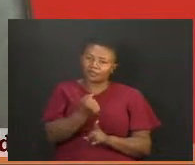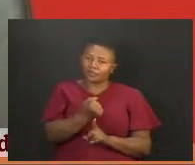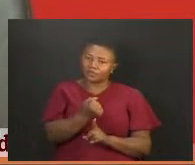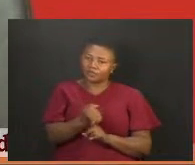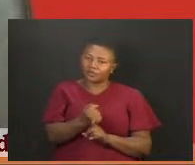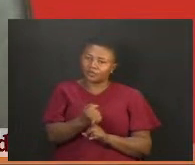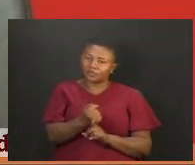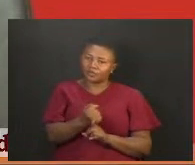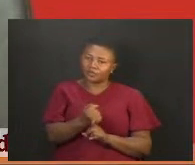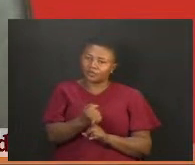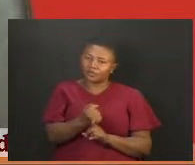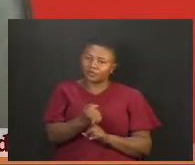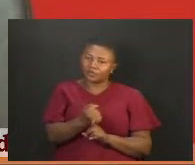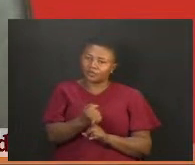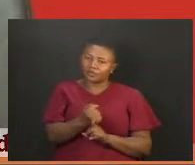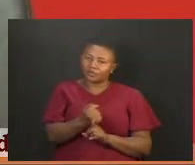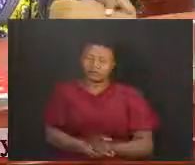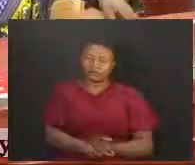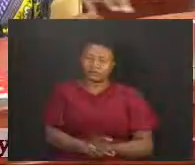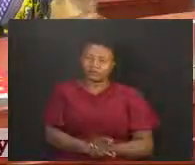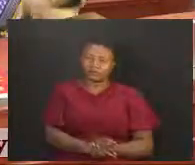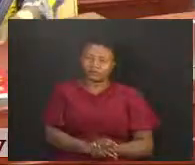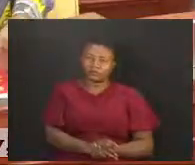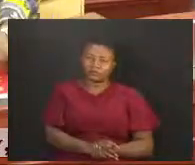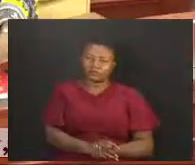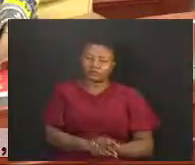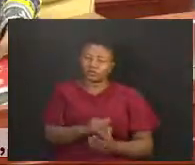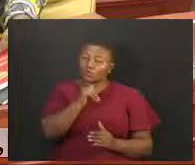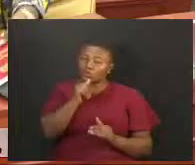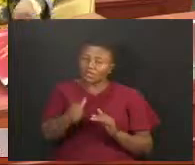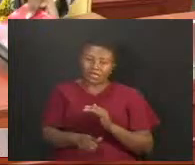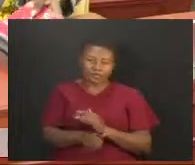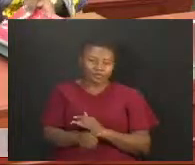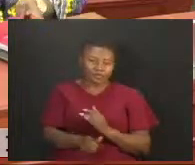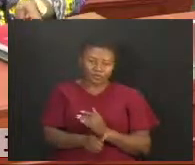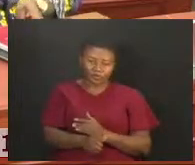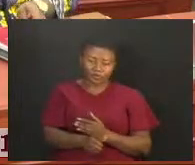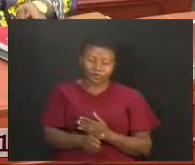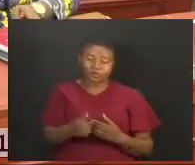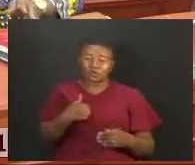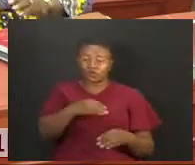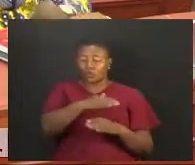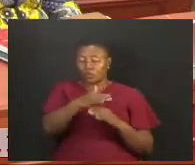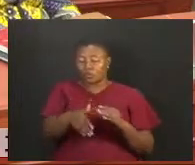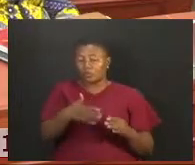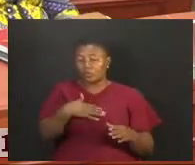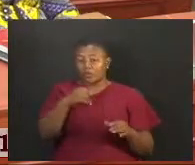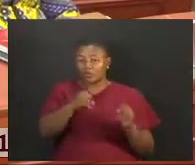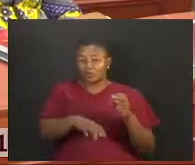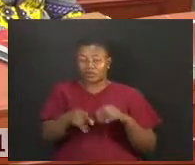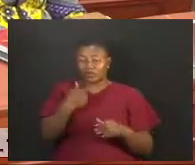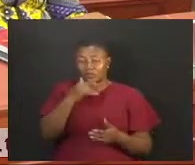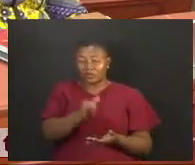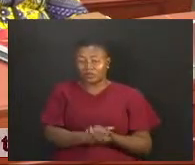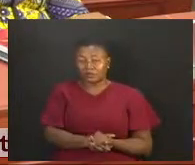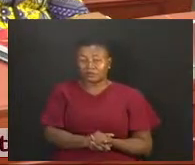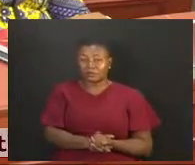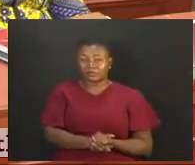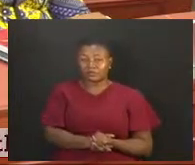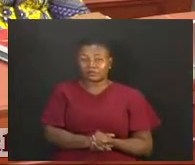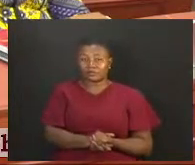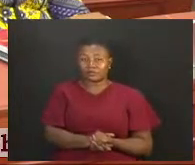Mr. Speaker, I shall conclude my comments by saying that whereas